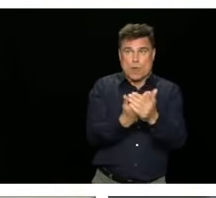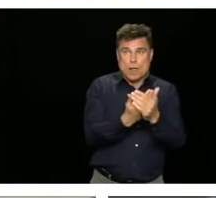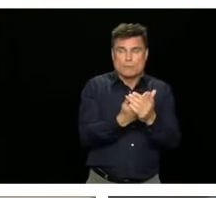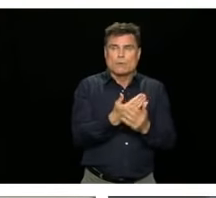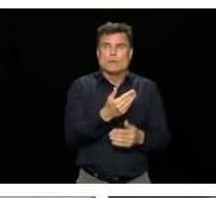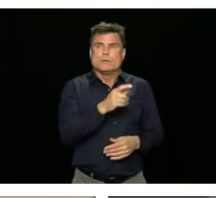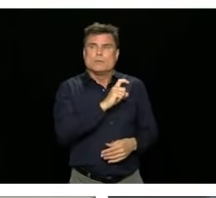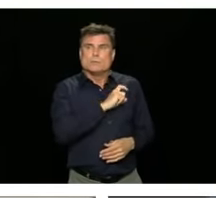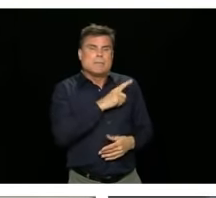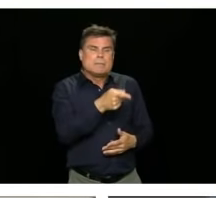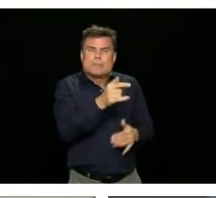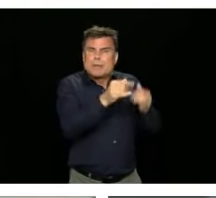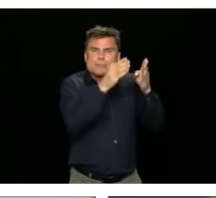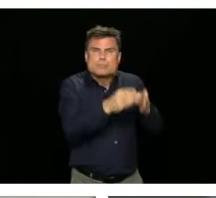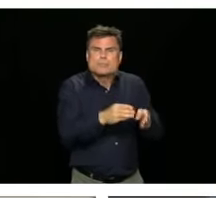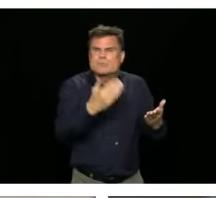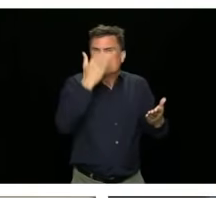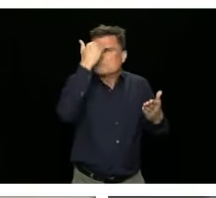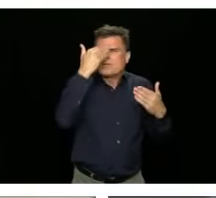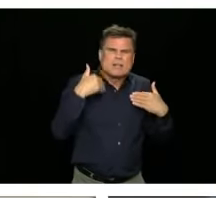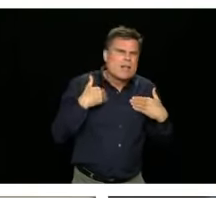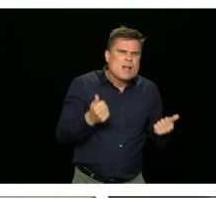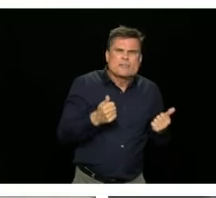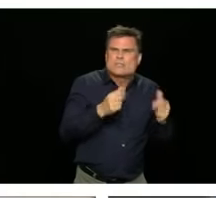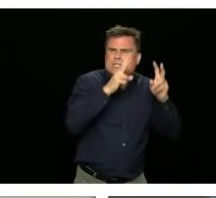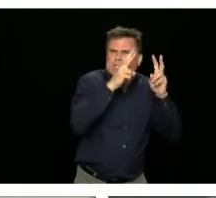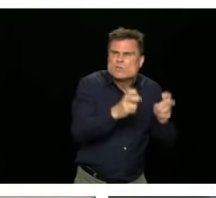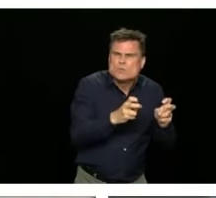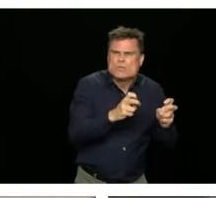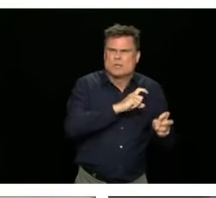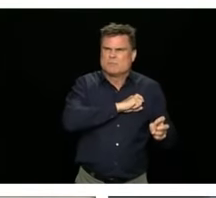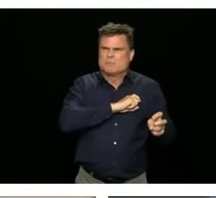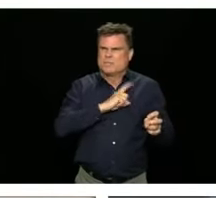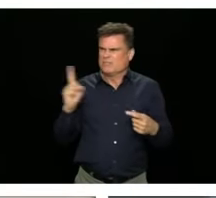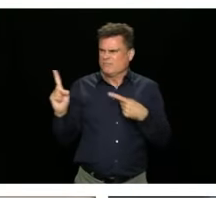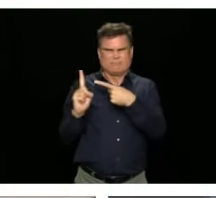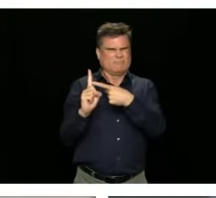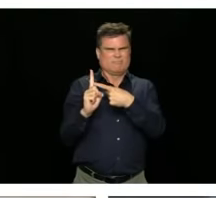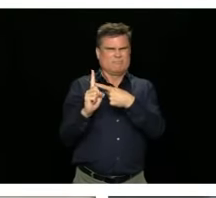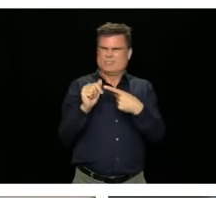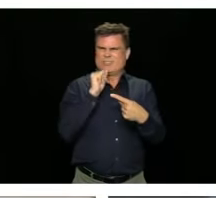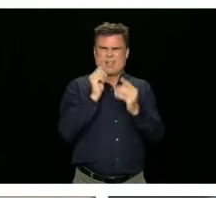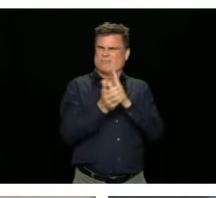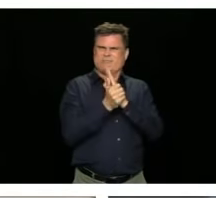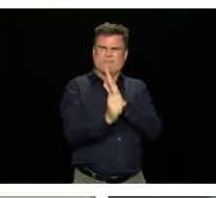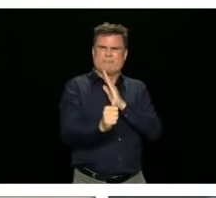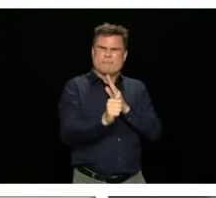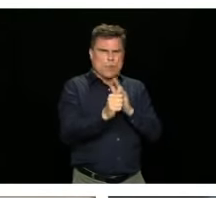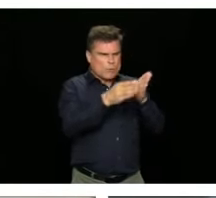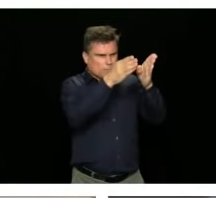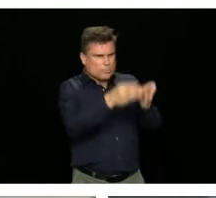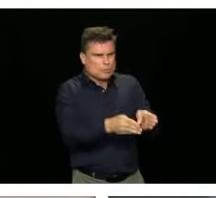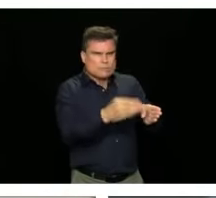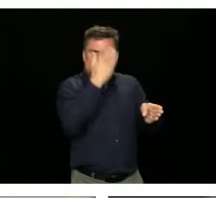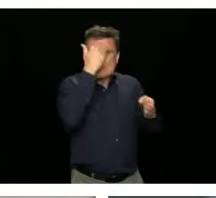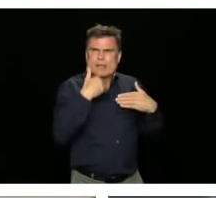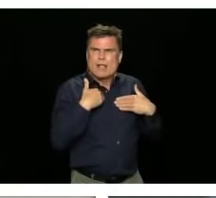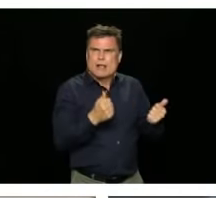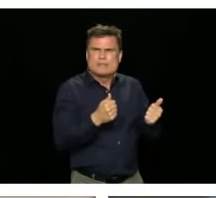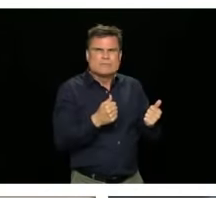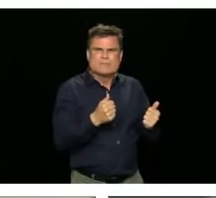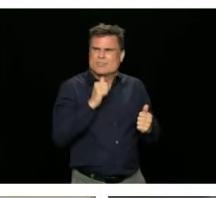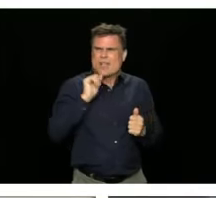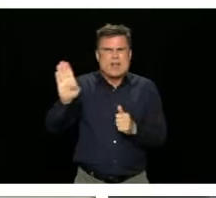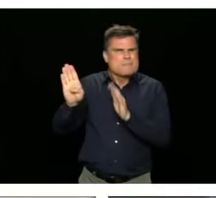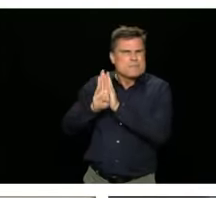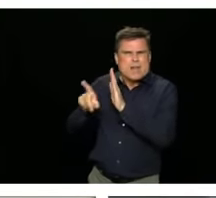no mental health education background or cultural awareness training to be handling this type of situations?